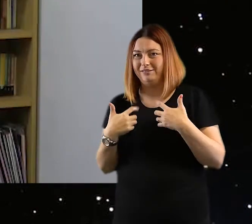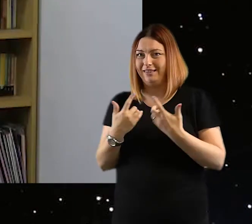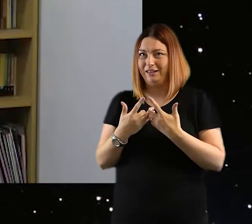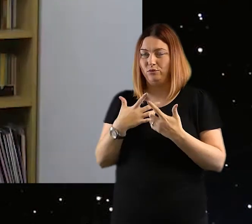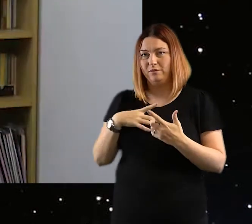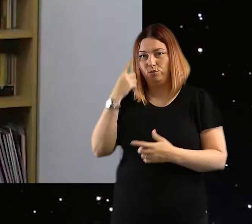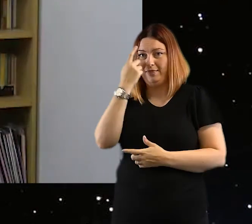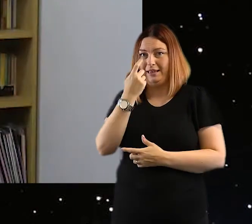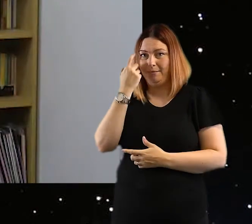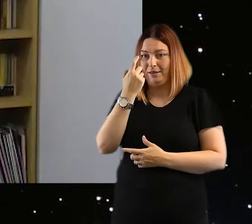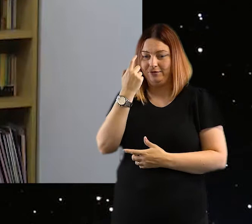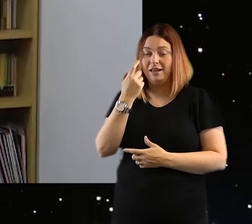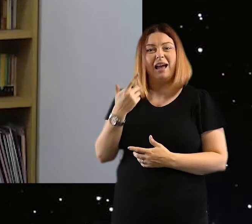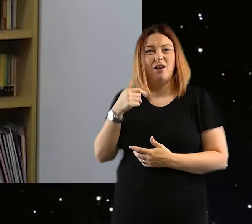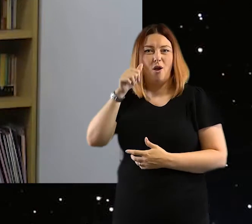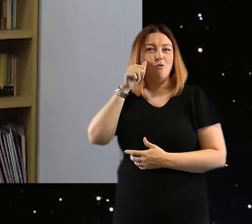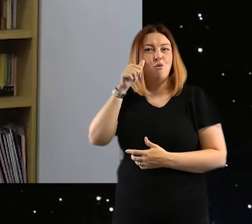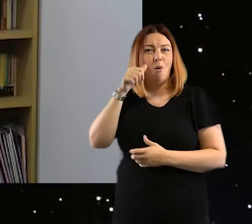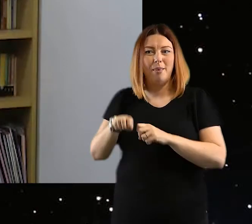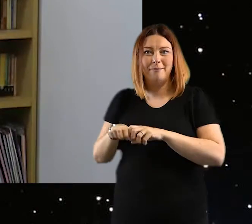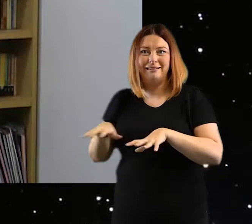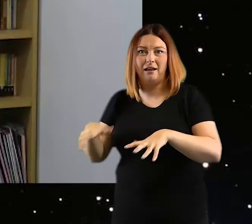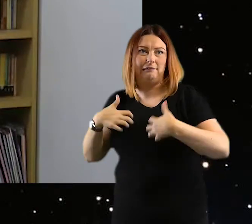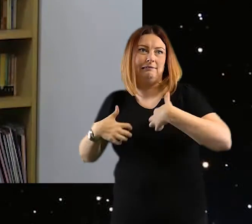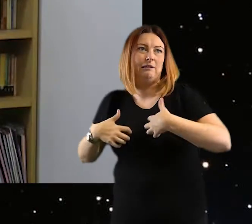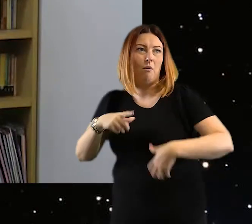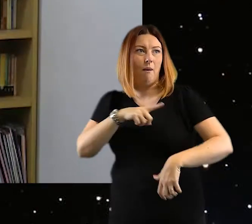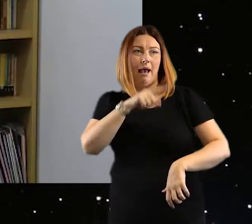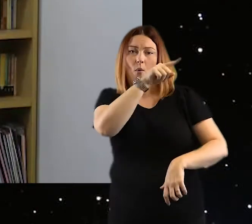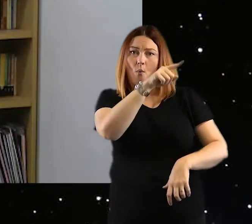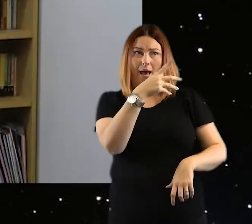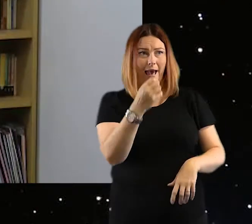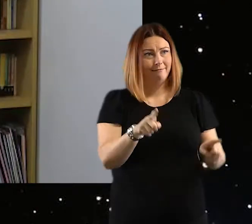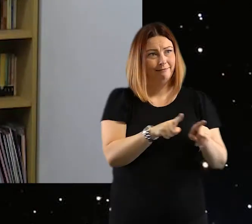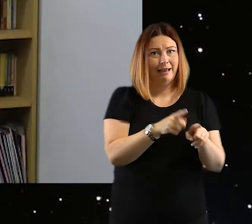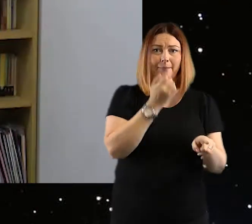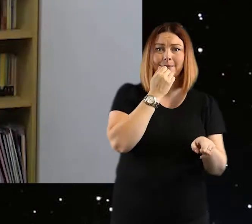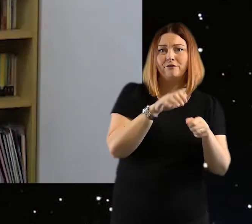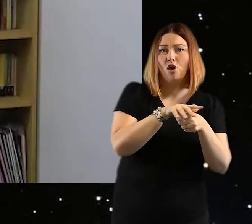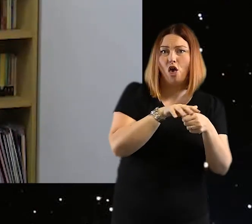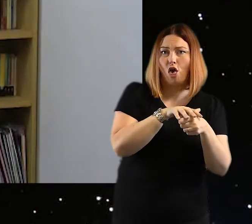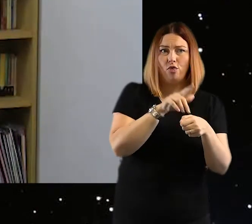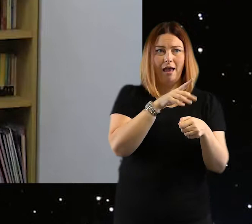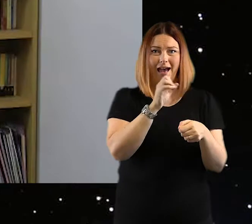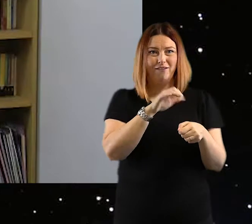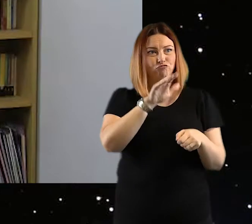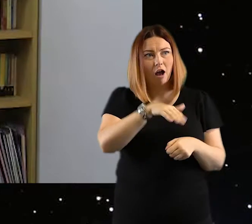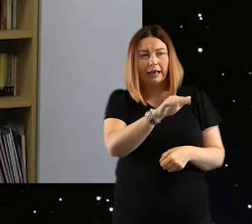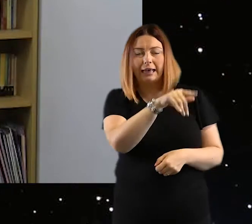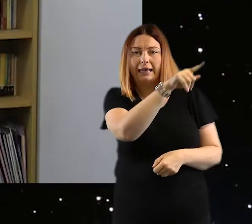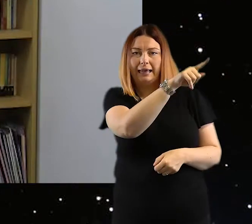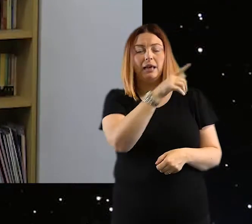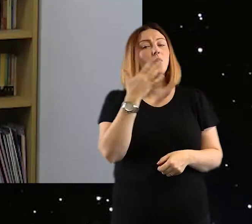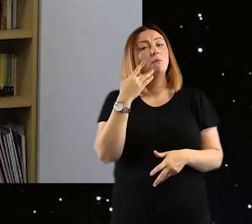of sort of interesting things that go into this, and the big sort of media buzz has been about them being sort of Earth-sized, rocky.